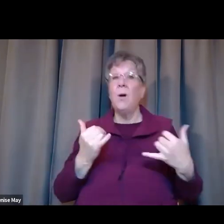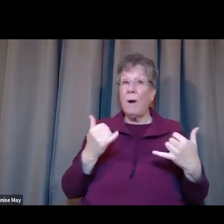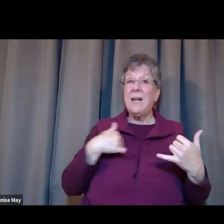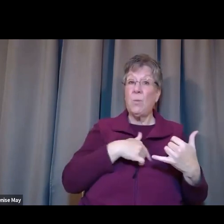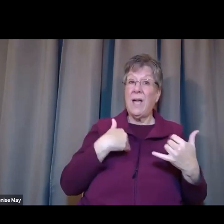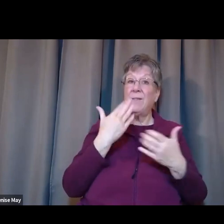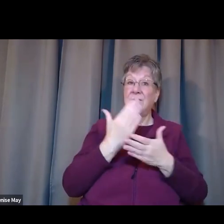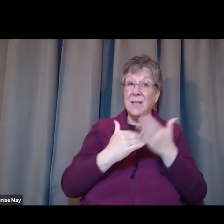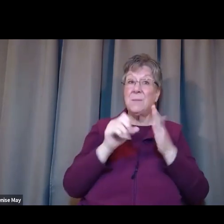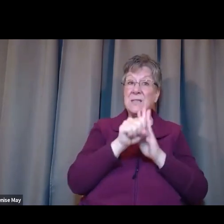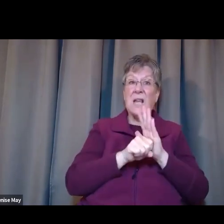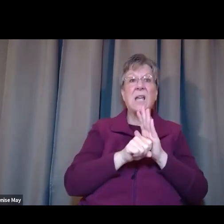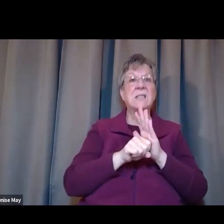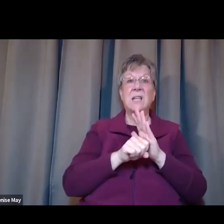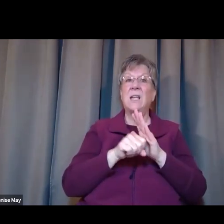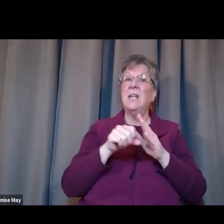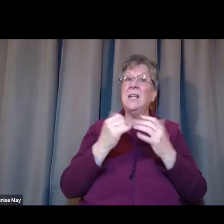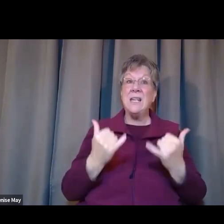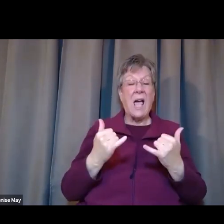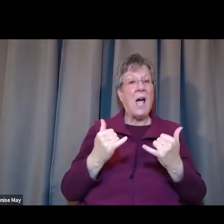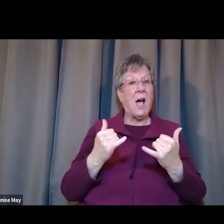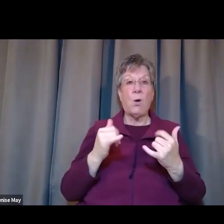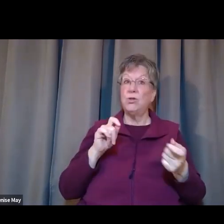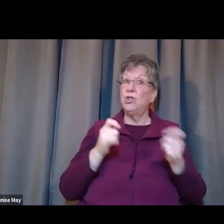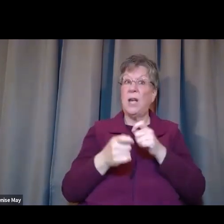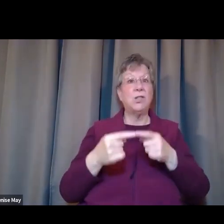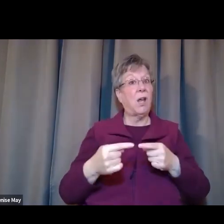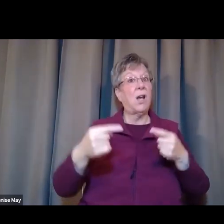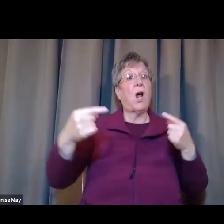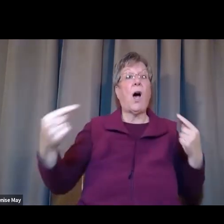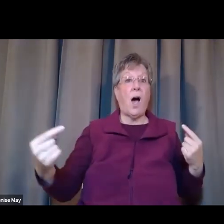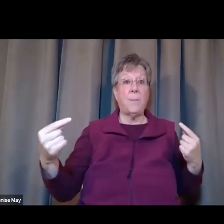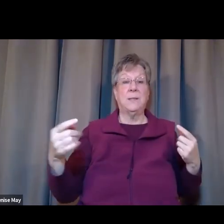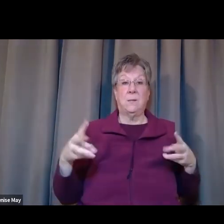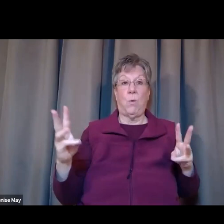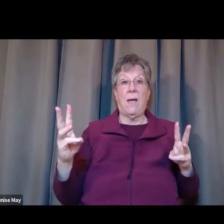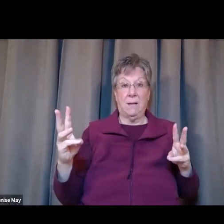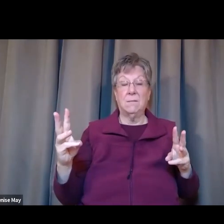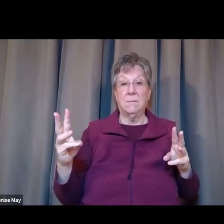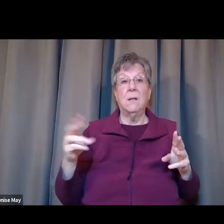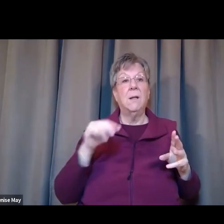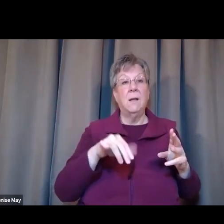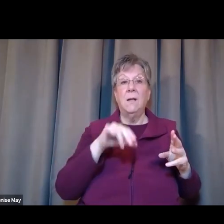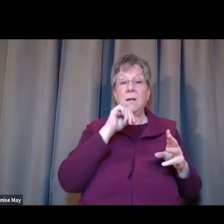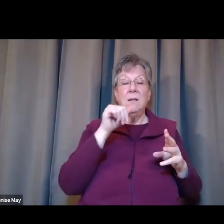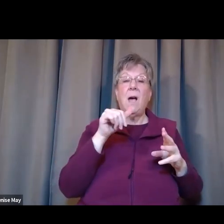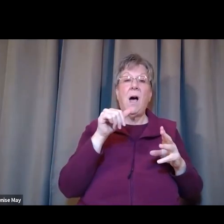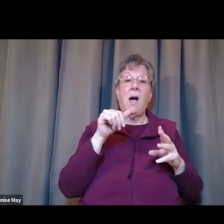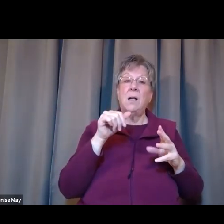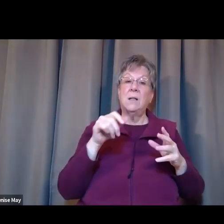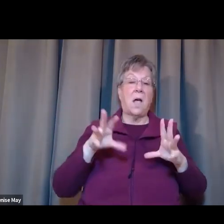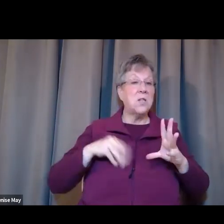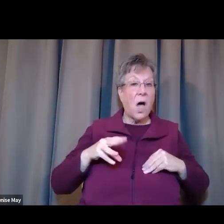in opposing directions, not trying different policies and going different directions in that sense, and not different speeds of adopting